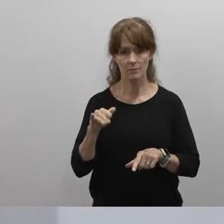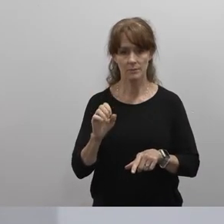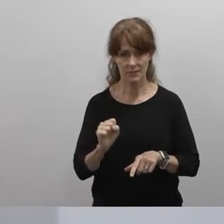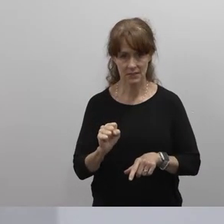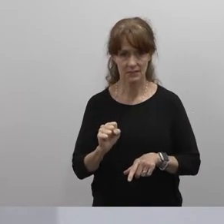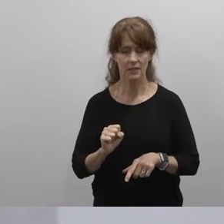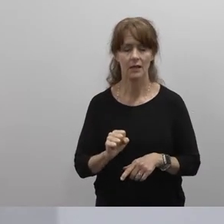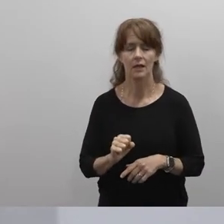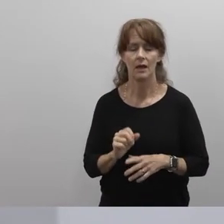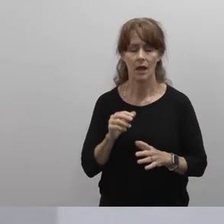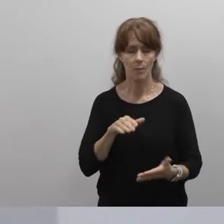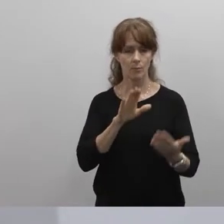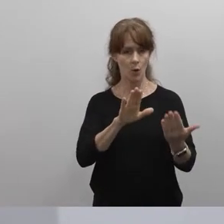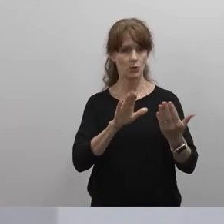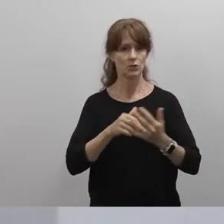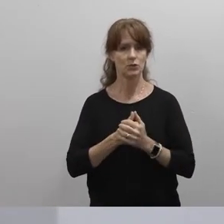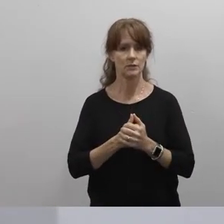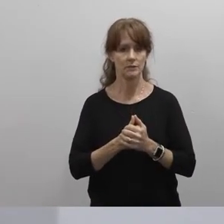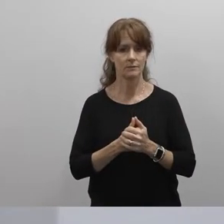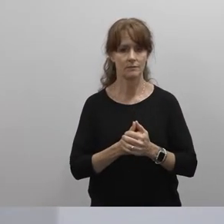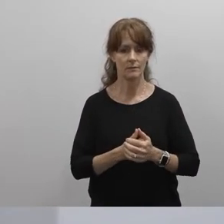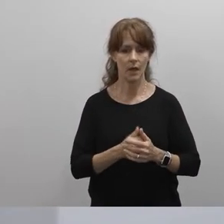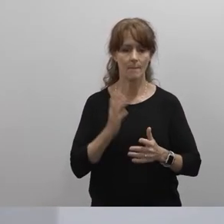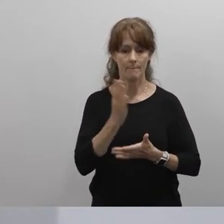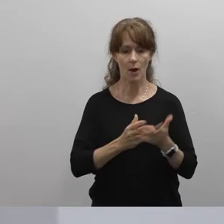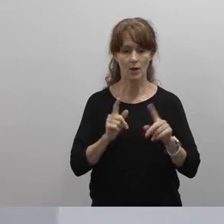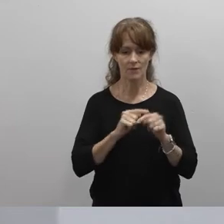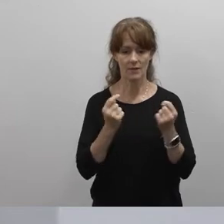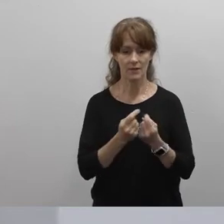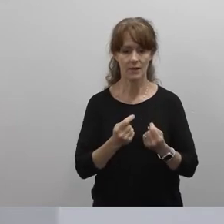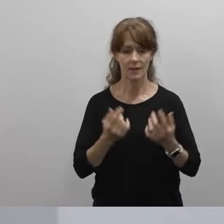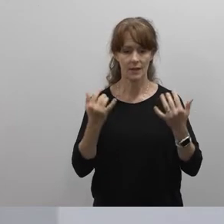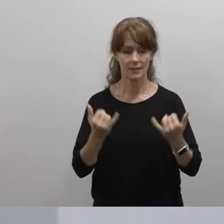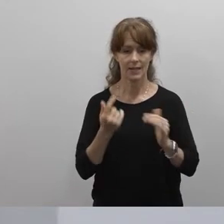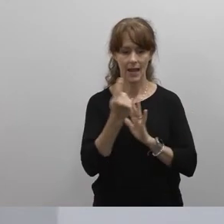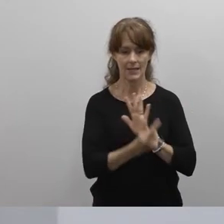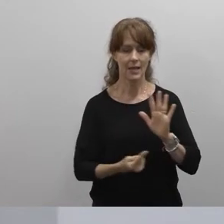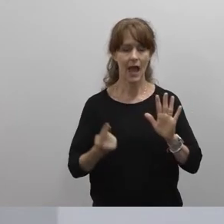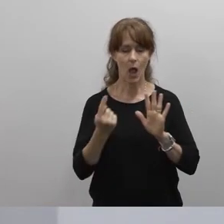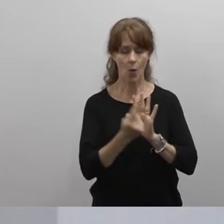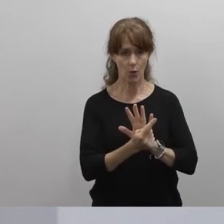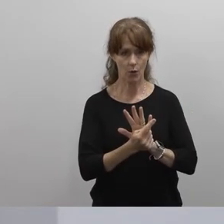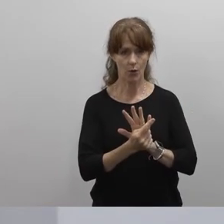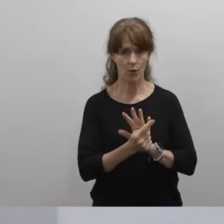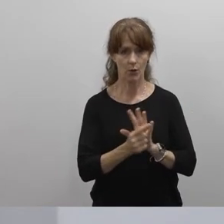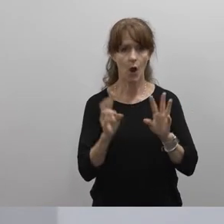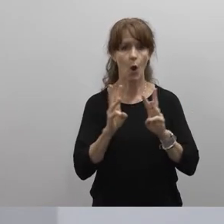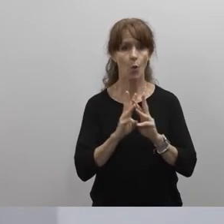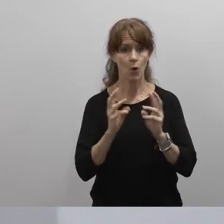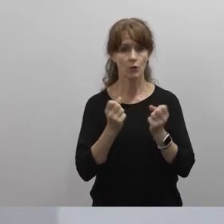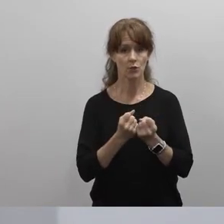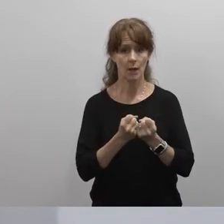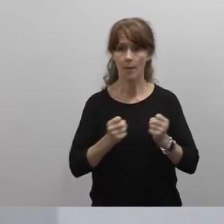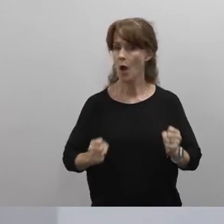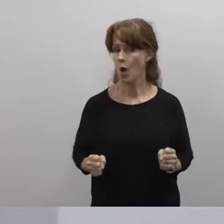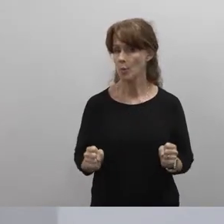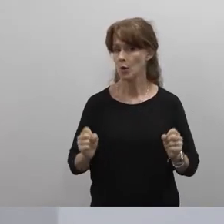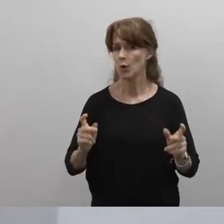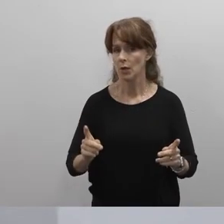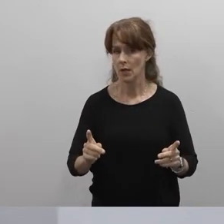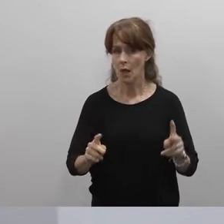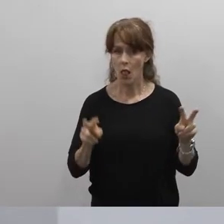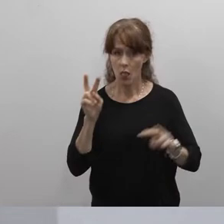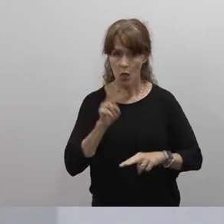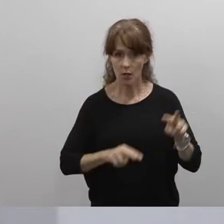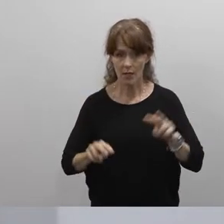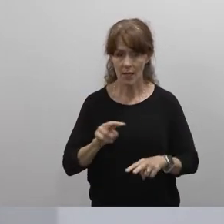So as a member of the governance team, today's hour will be spent in a true workshop opportunity, which is looking